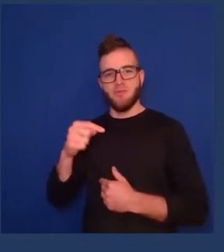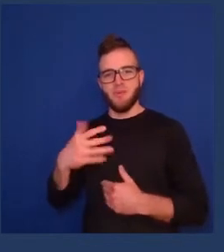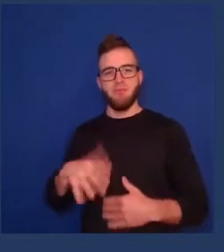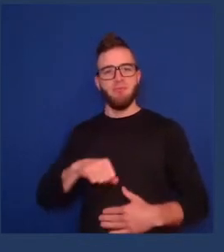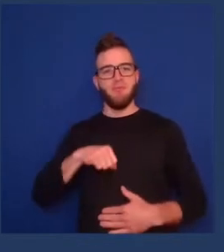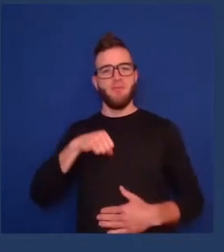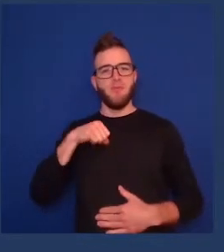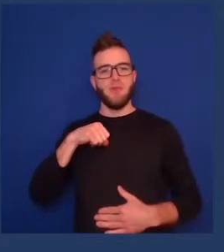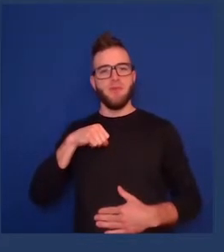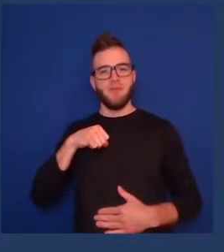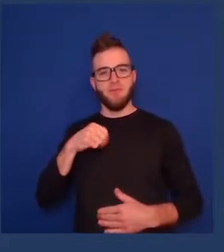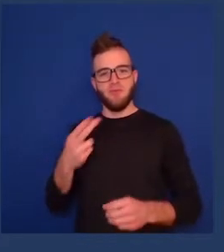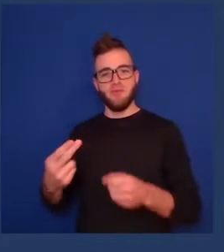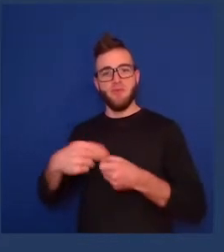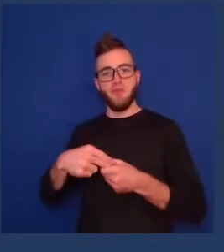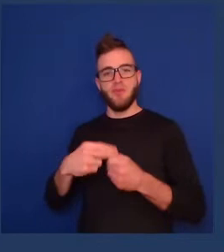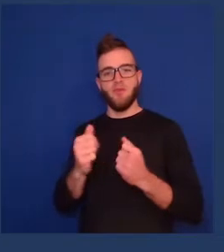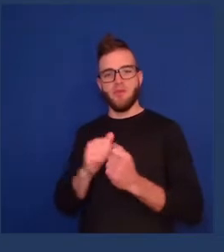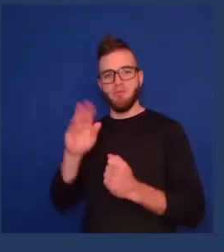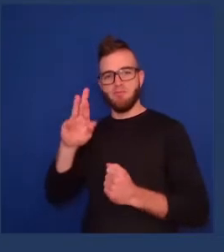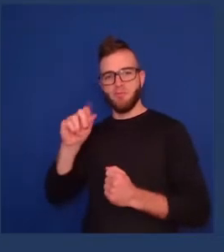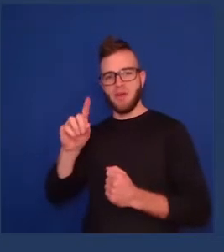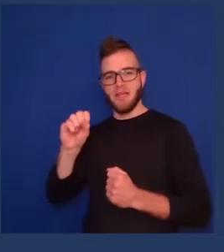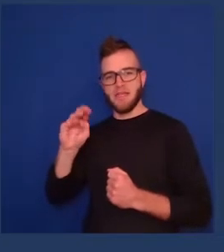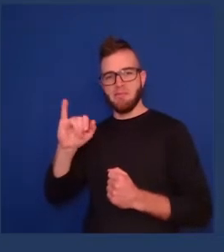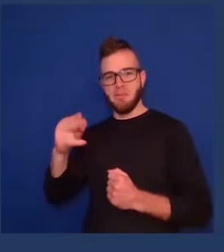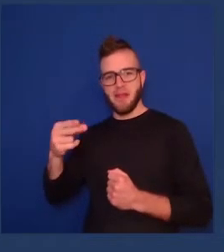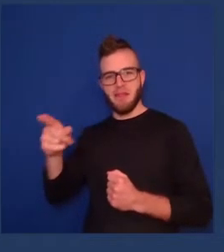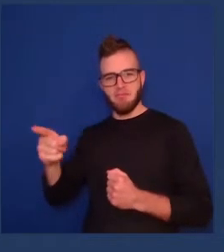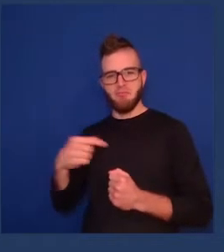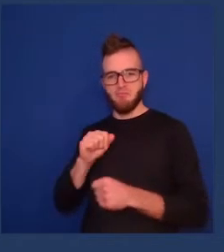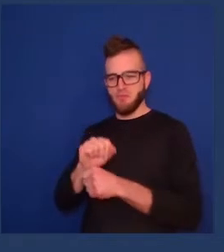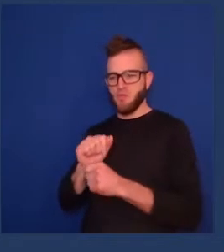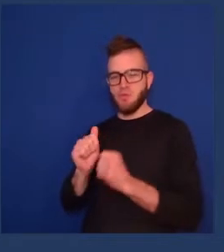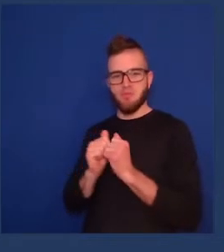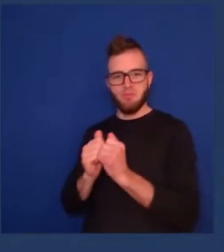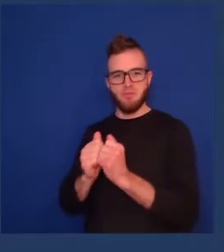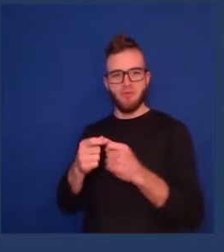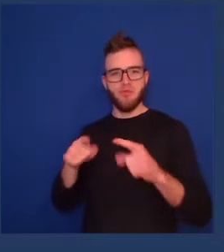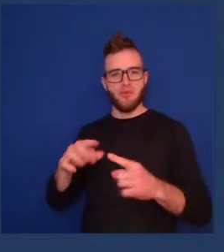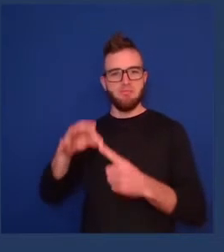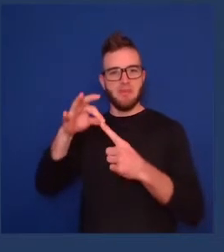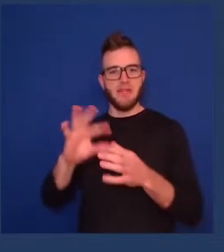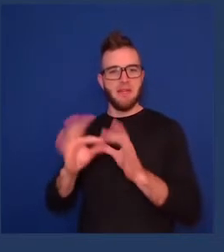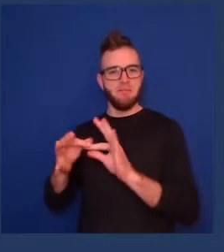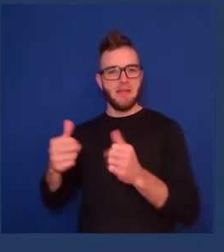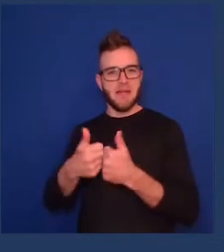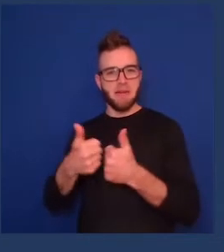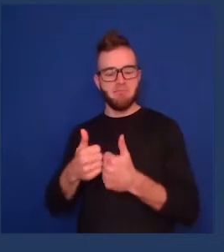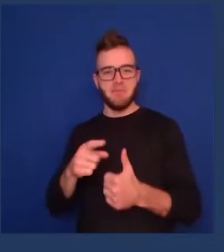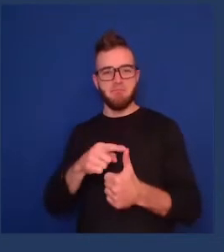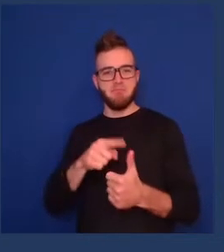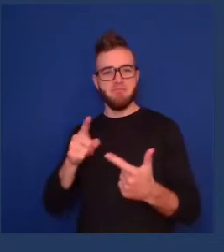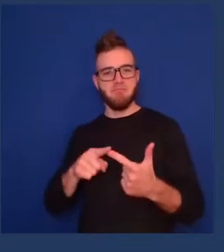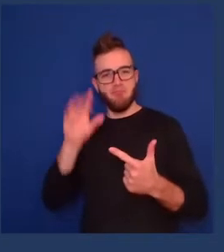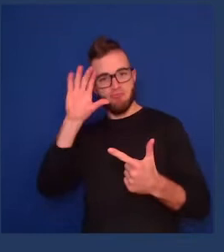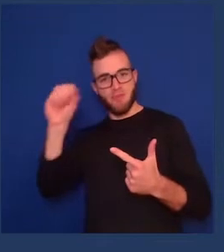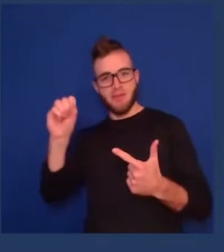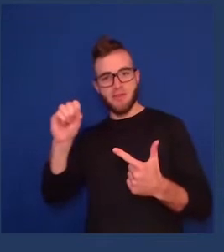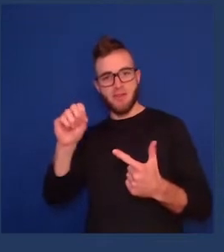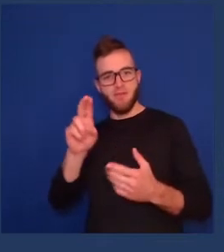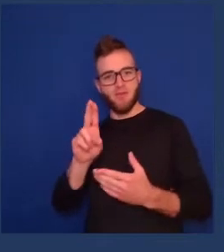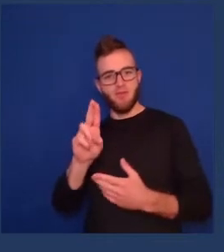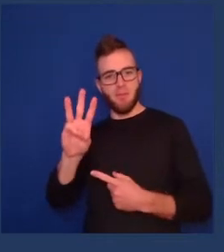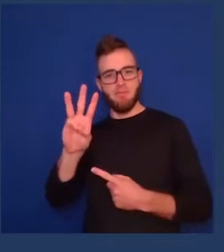Smith, with whom I worked closely during the games and since, with the president of the University of Washington, Annamarie